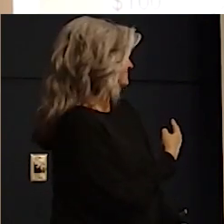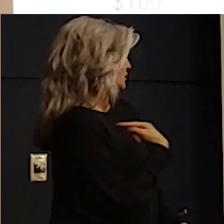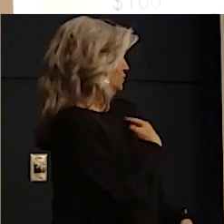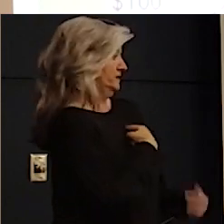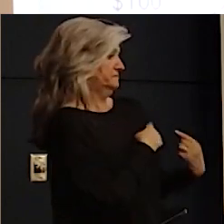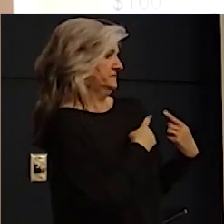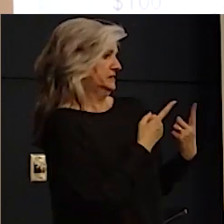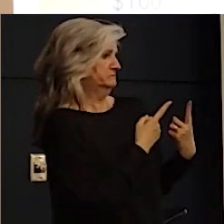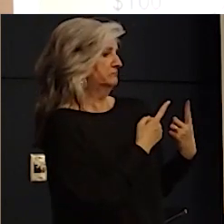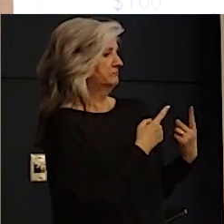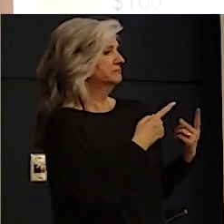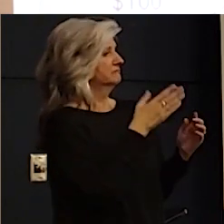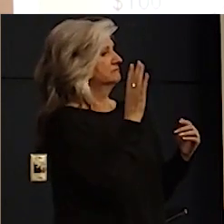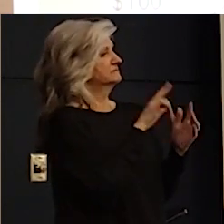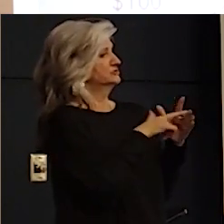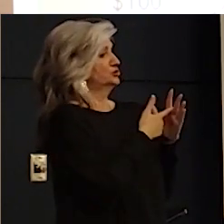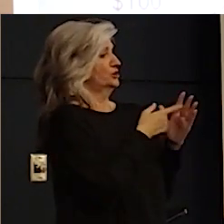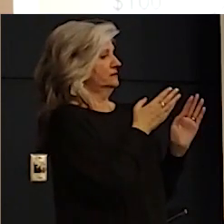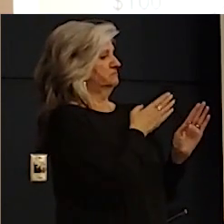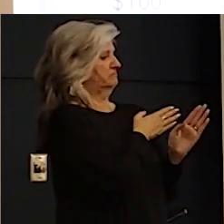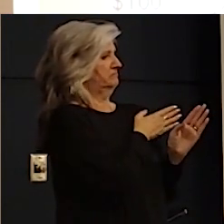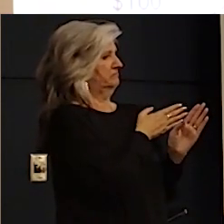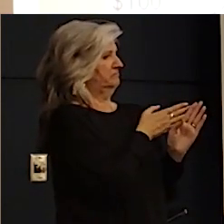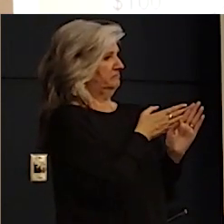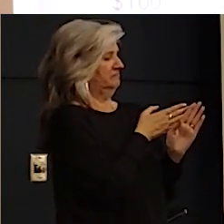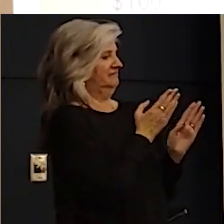been, and certainly not where we're going.